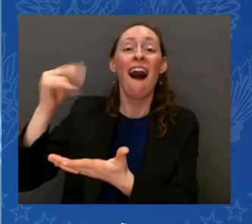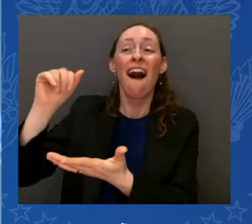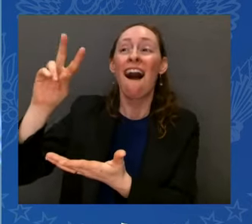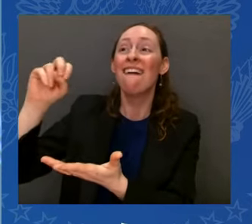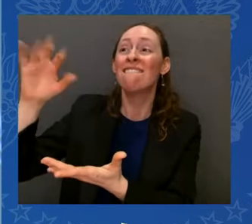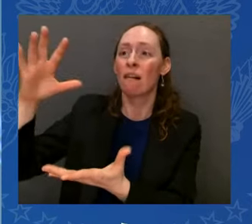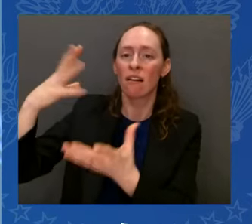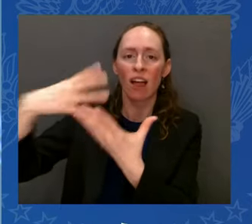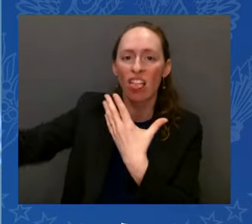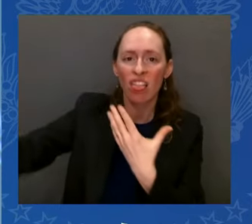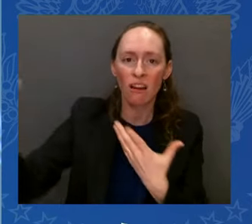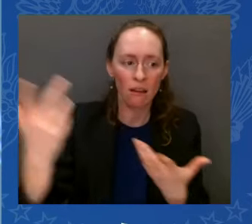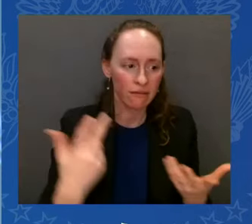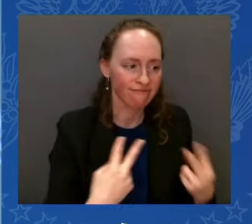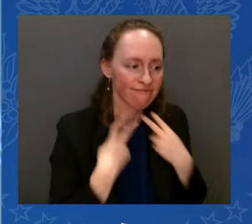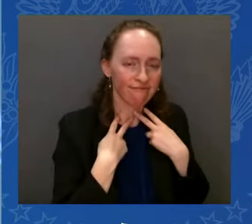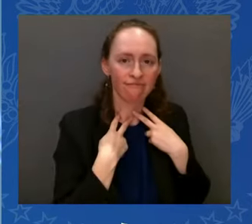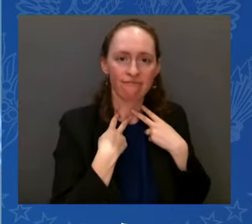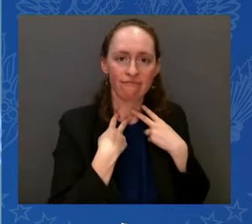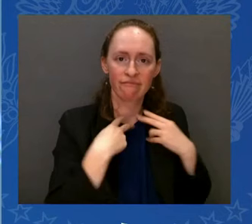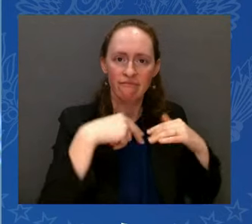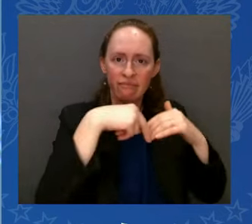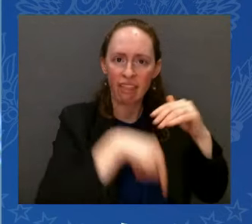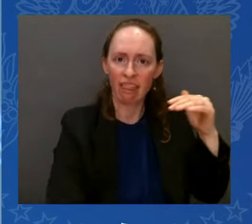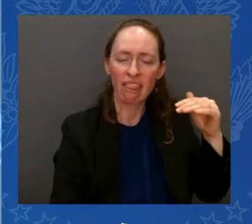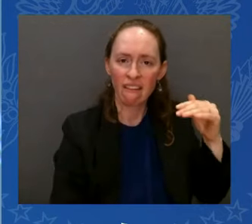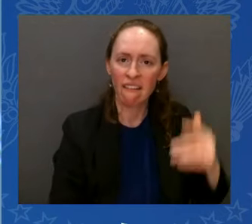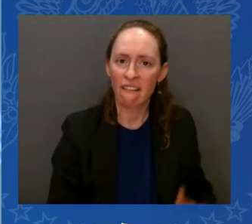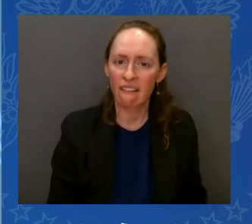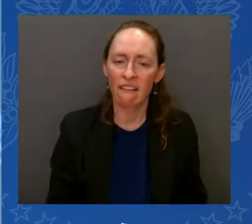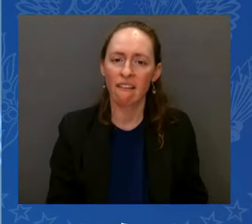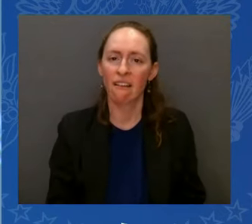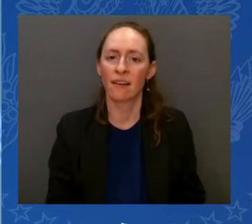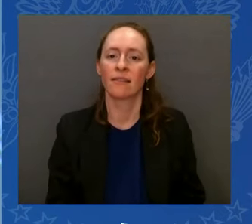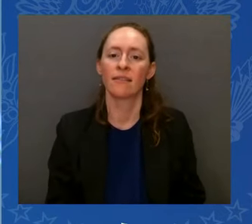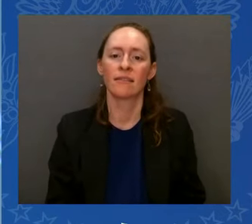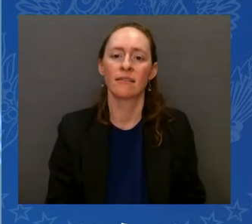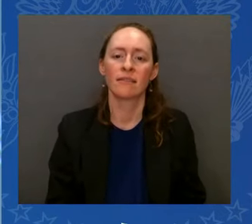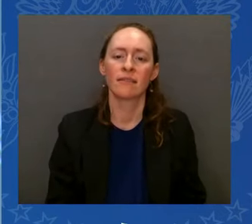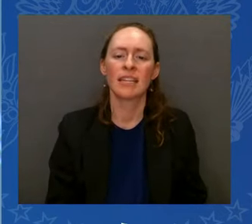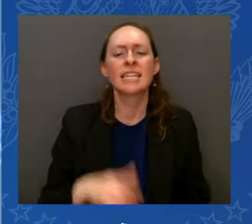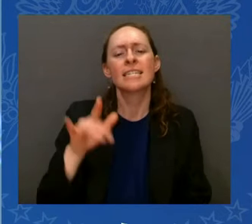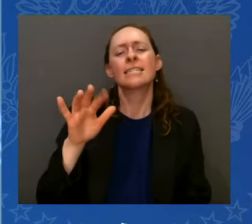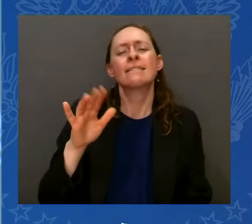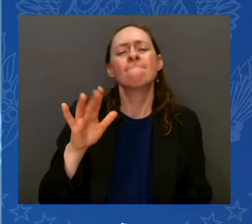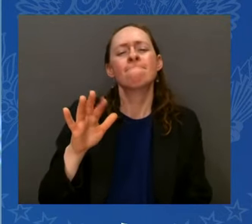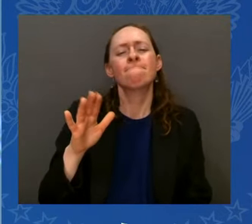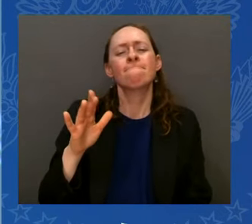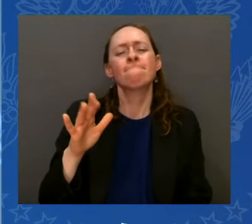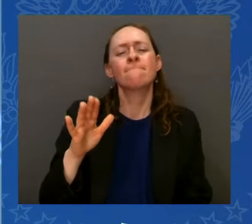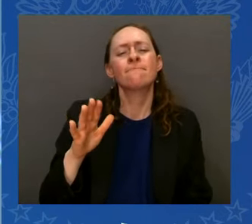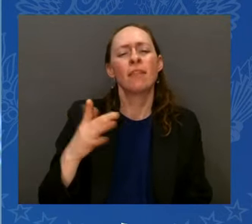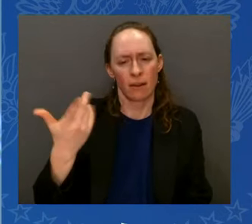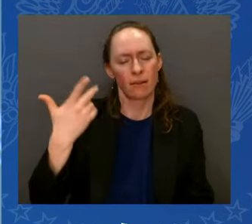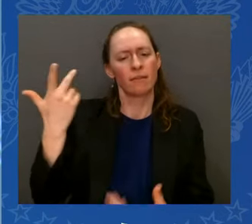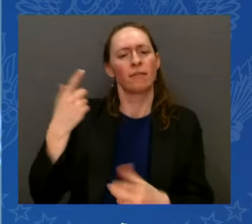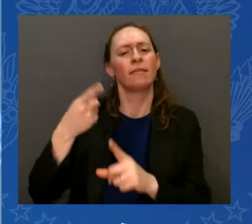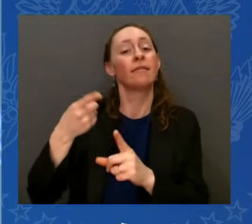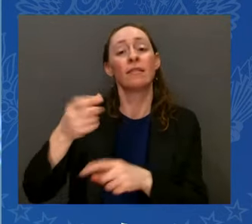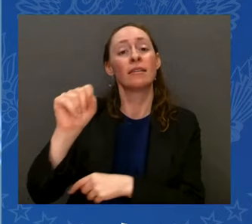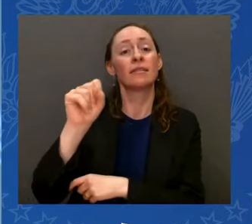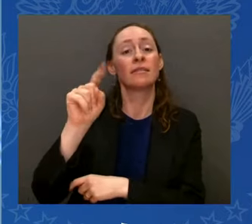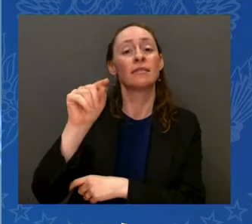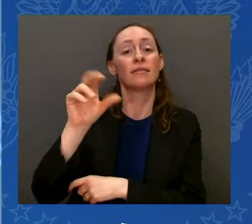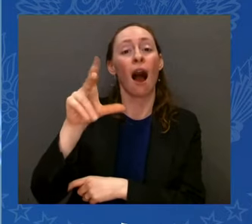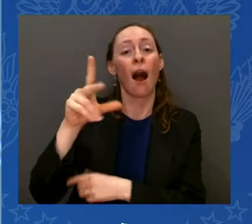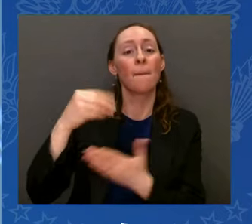explain. I didn't know years ago what a stock buyback was. Well, it was a simple proposition. If, in